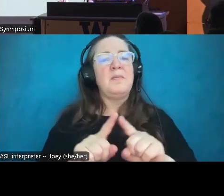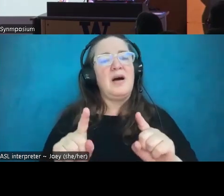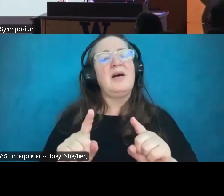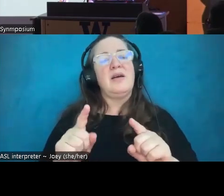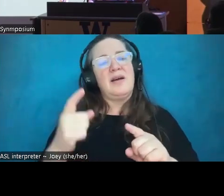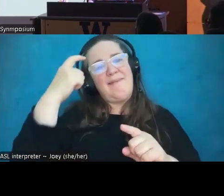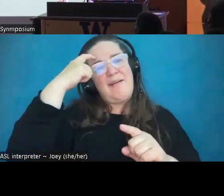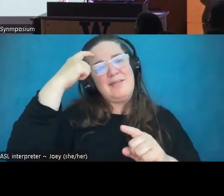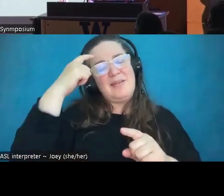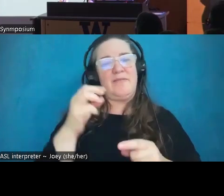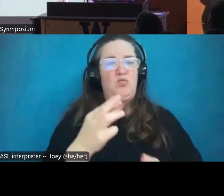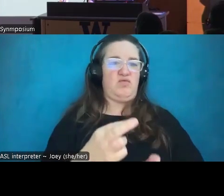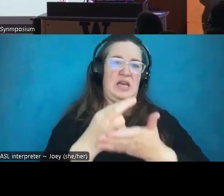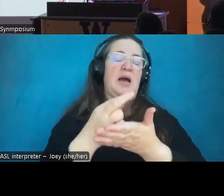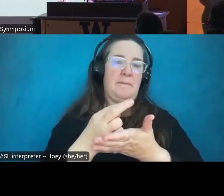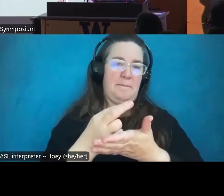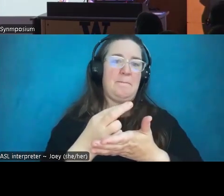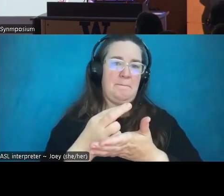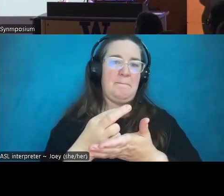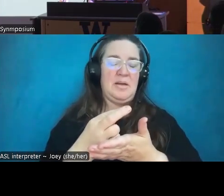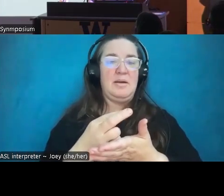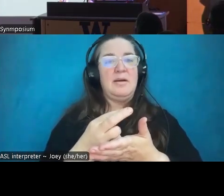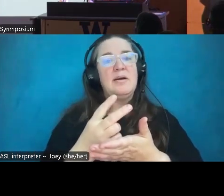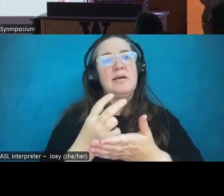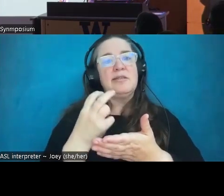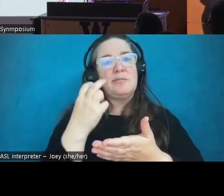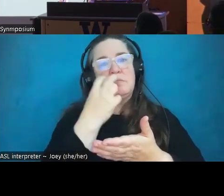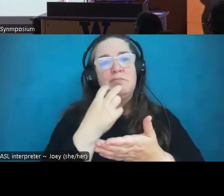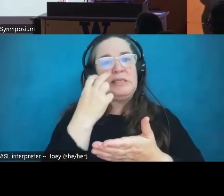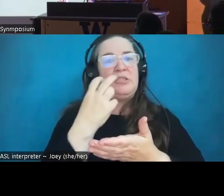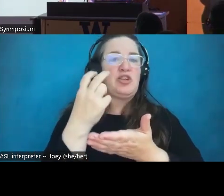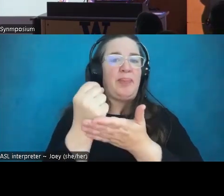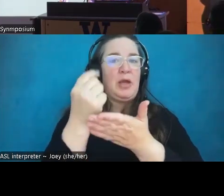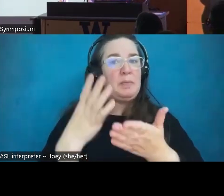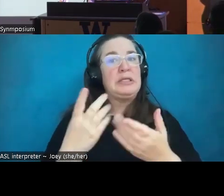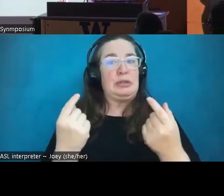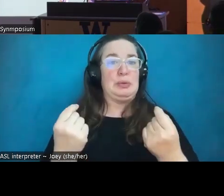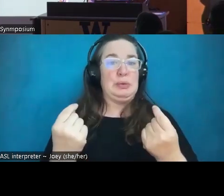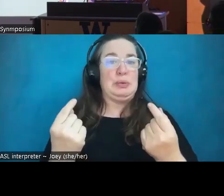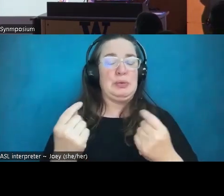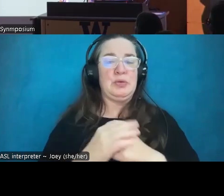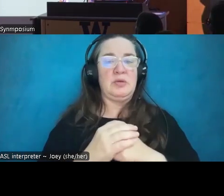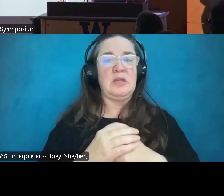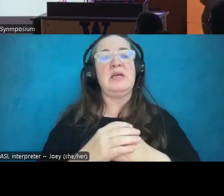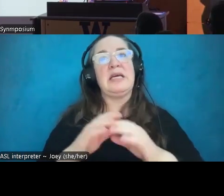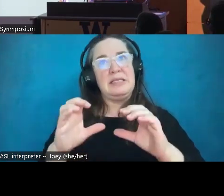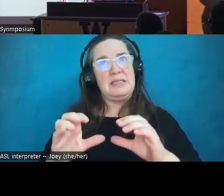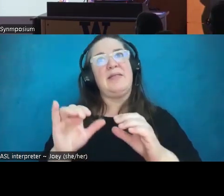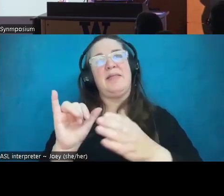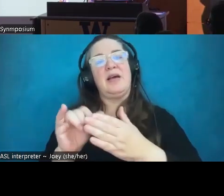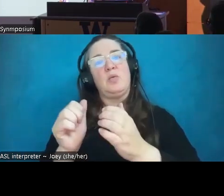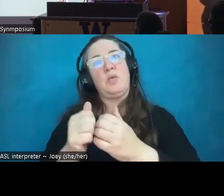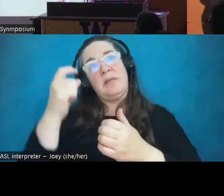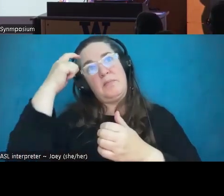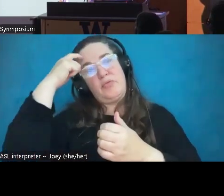your hospital system or health system, speech therapists probably do. They've long done it with patients who have brain injuries and strokes and